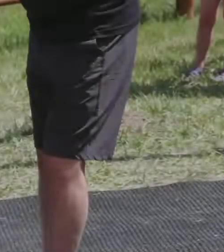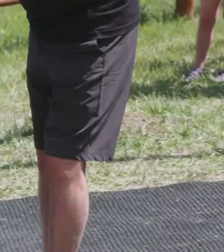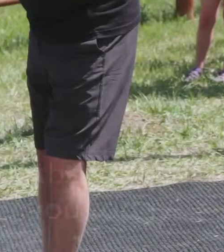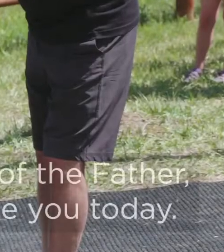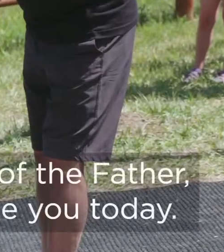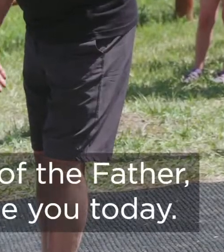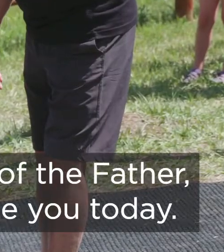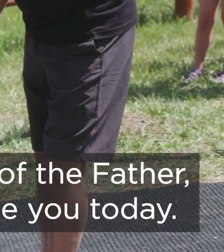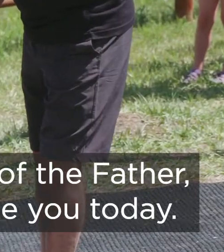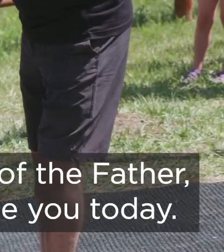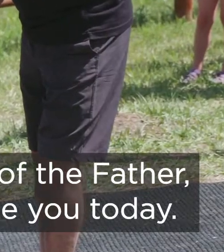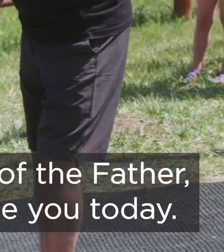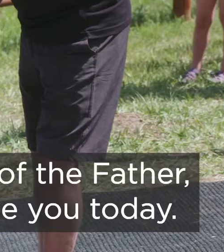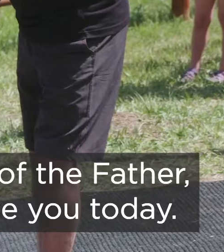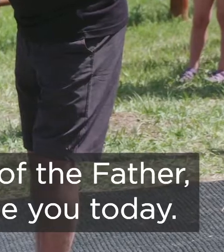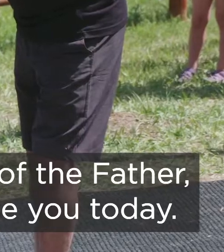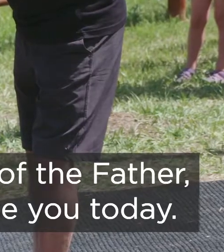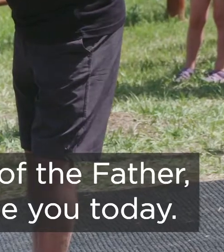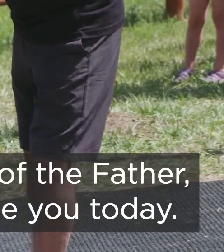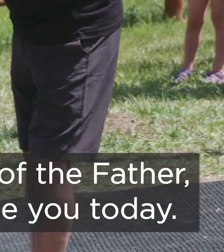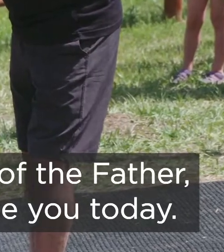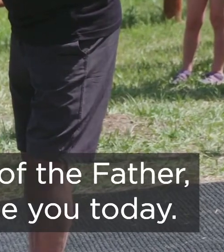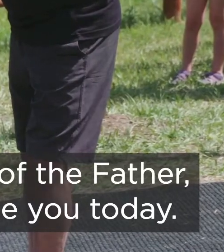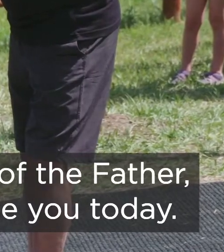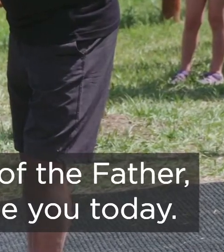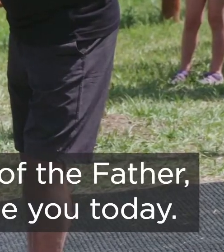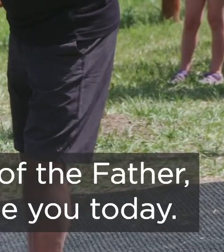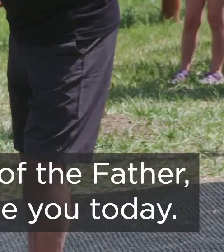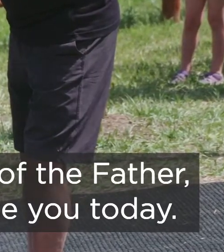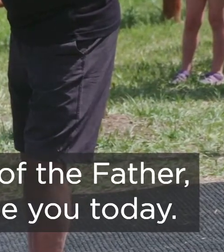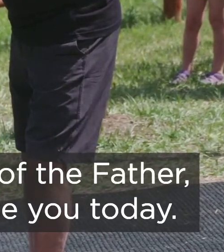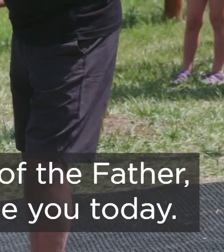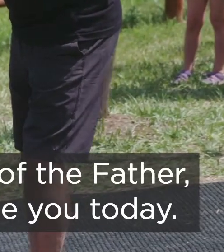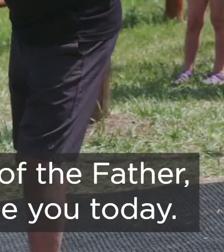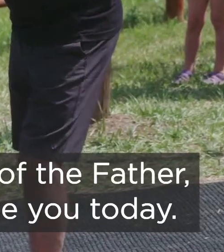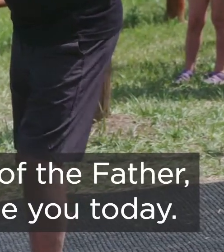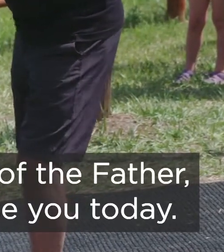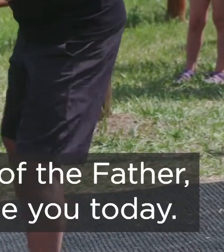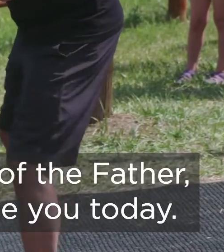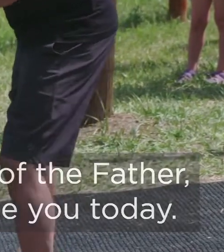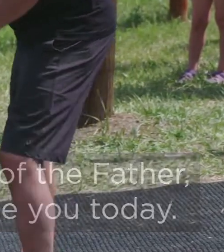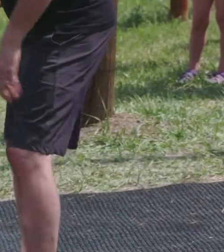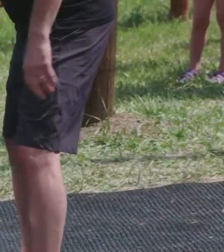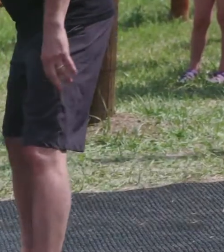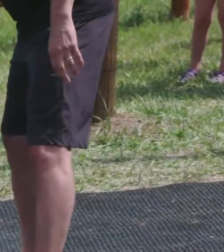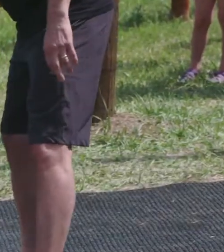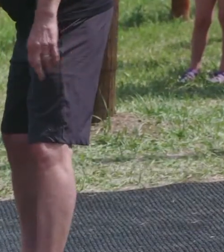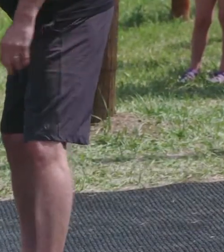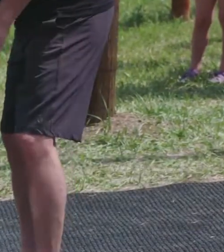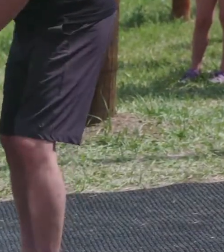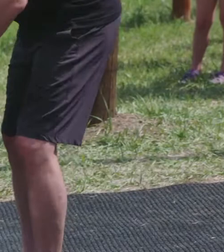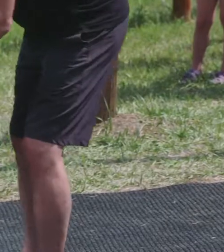And based on your profession, in the name of the Father, Son, and the Holy Spirit, we baptize you today.